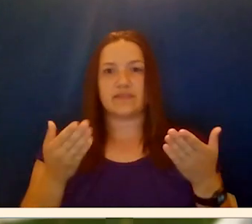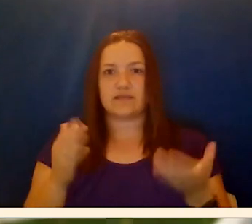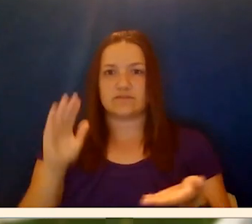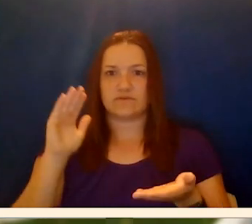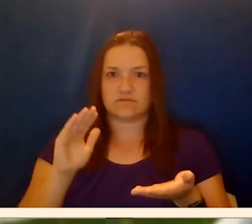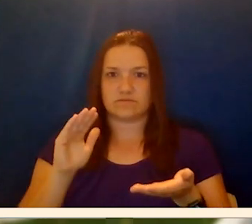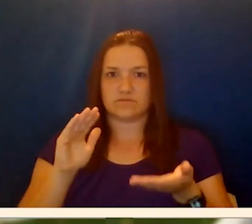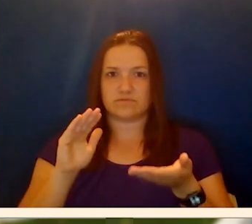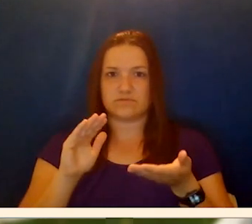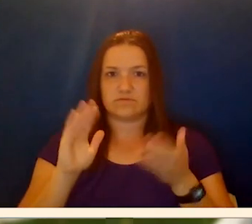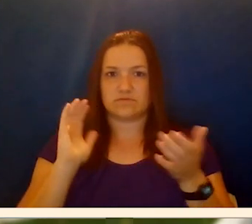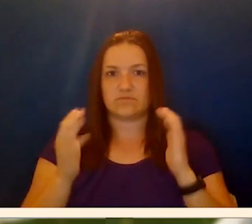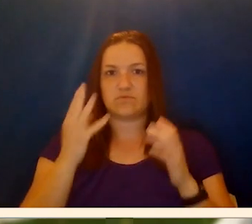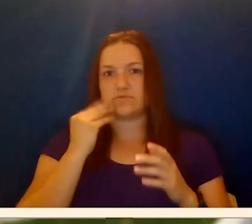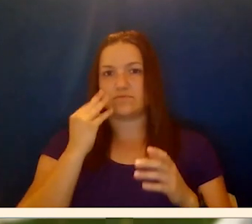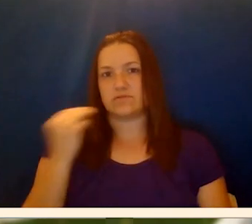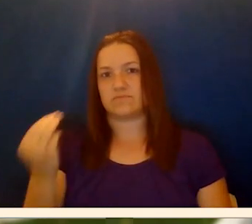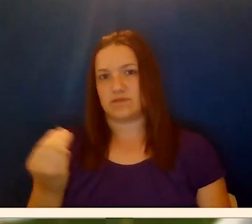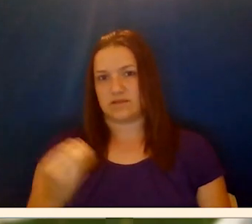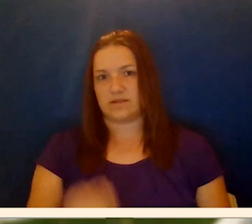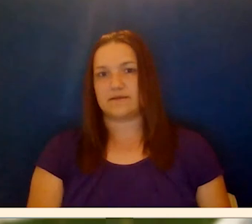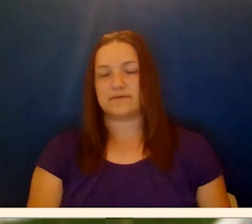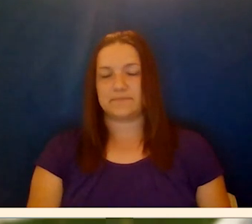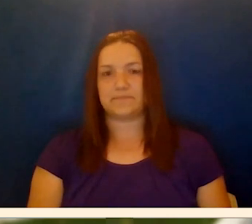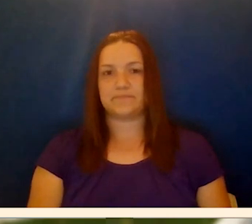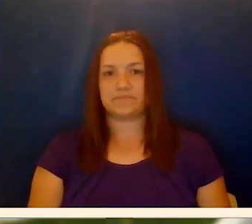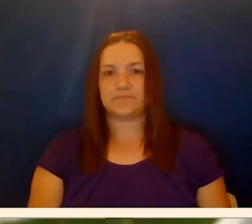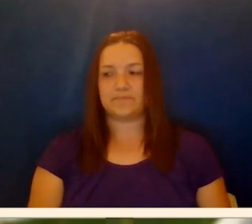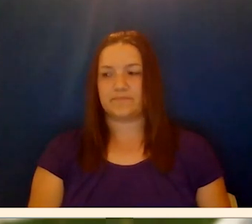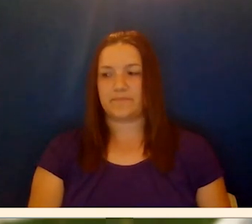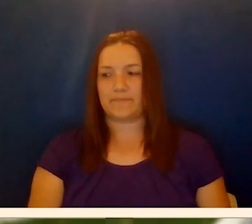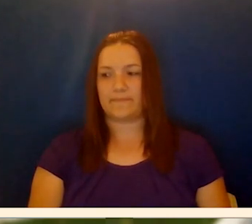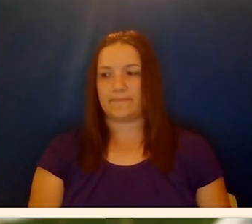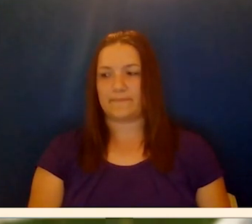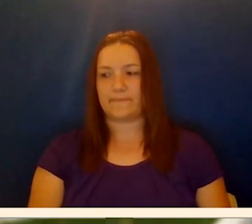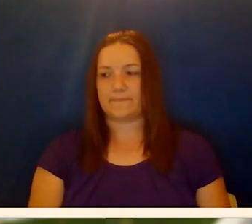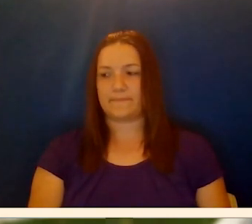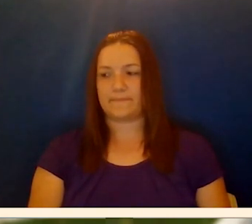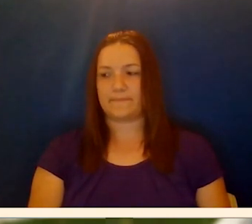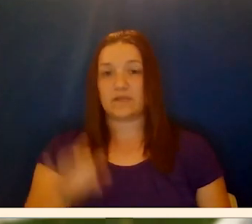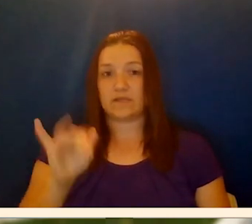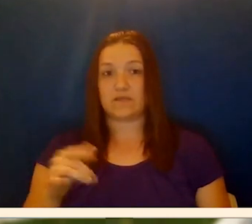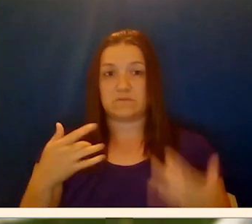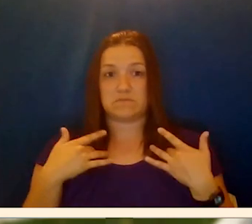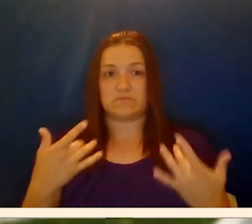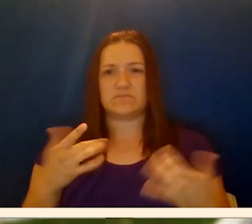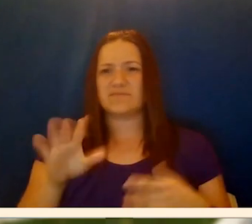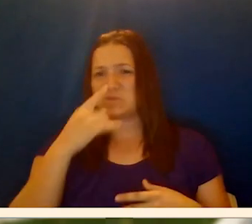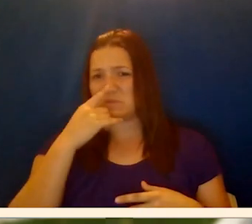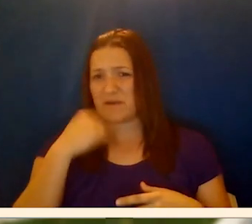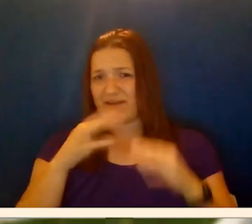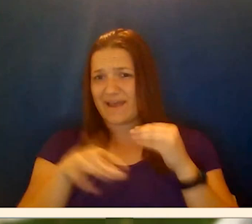down from what we were experiencing Monday of this past week. So that's where we are. Okay, can I add something